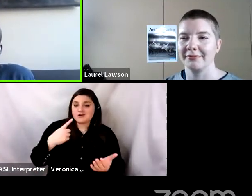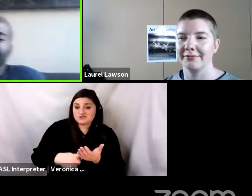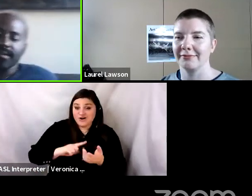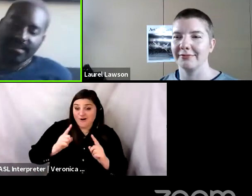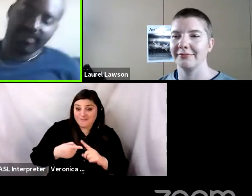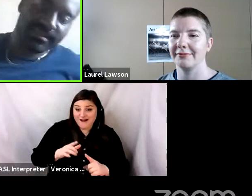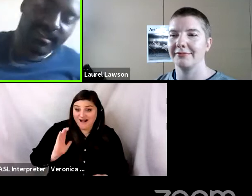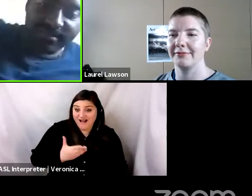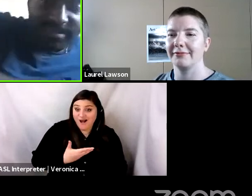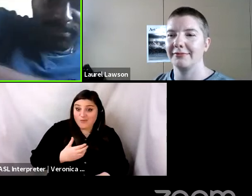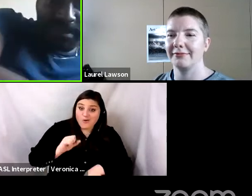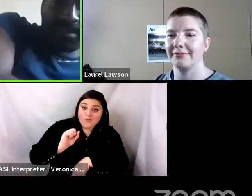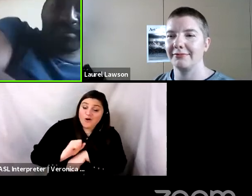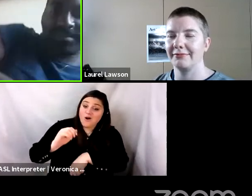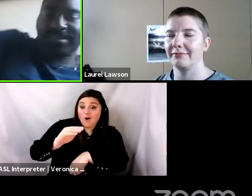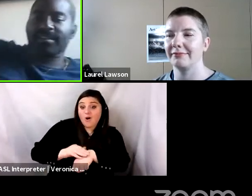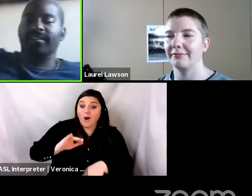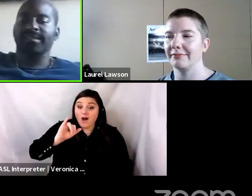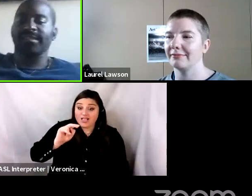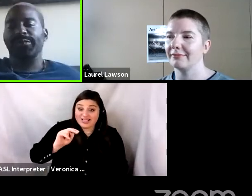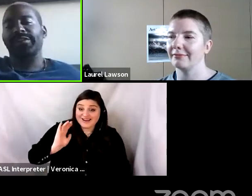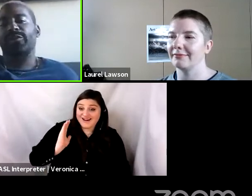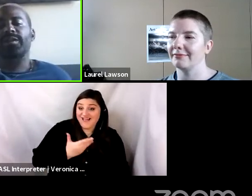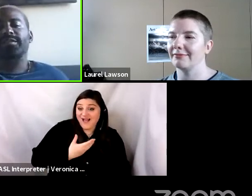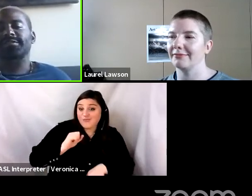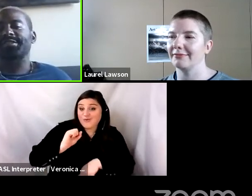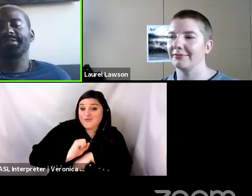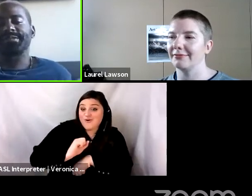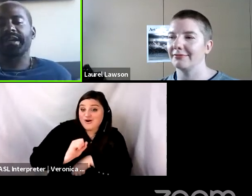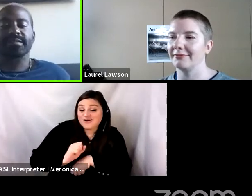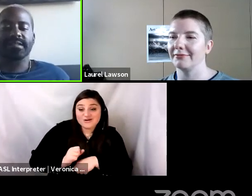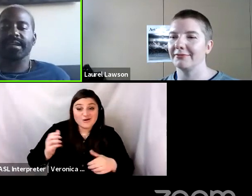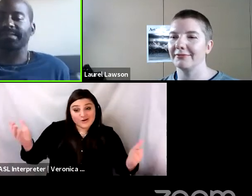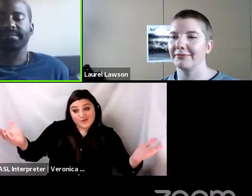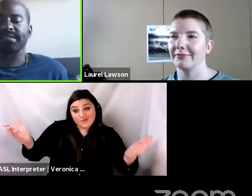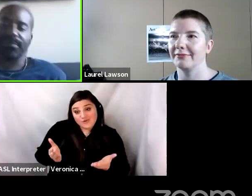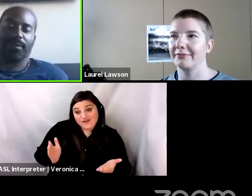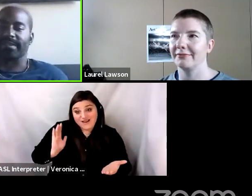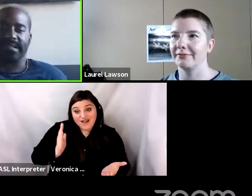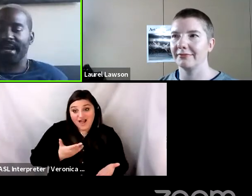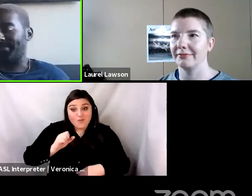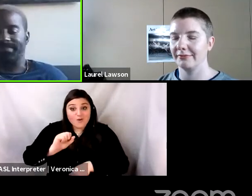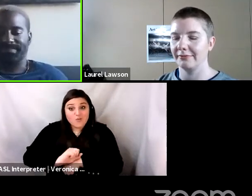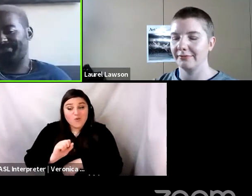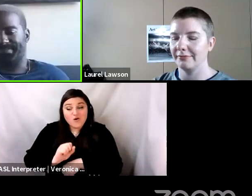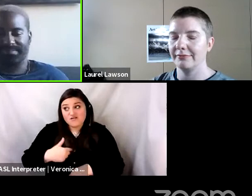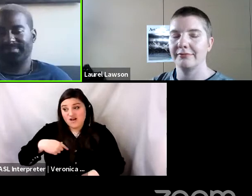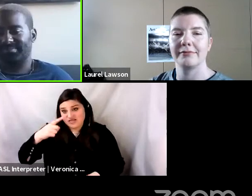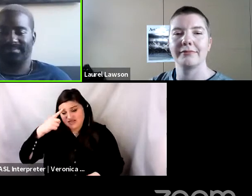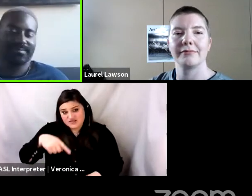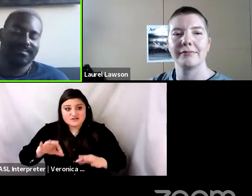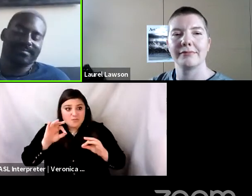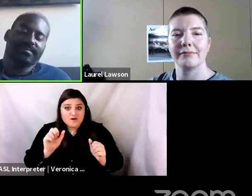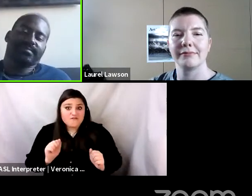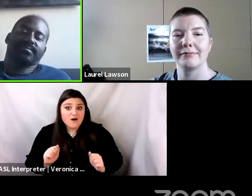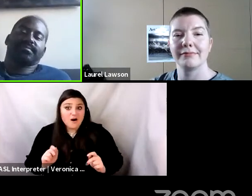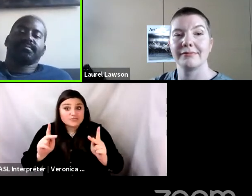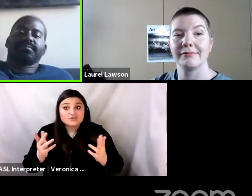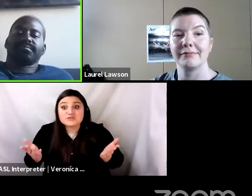So yeah, let's bring in our works too. I would say it's a perfect time.